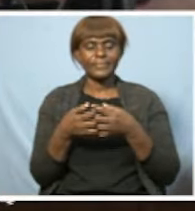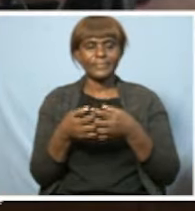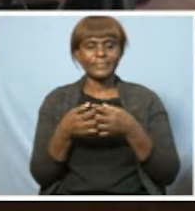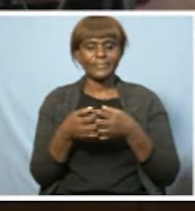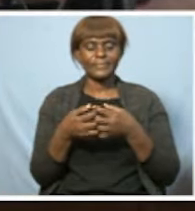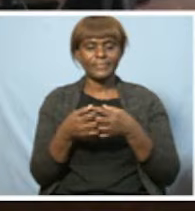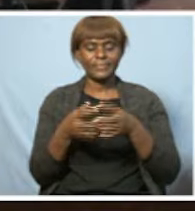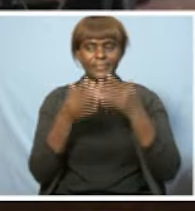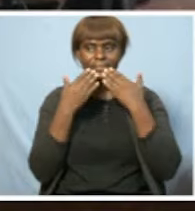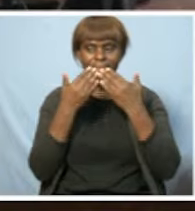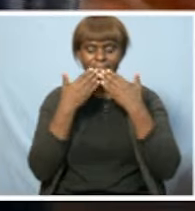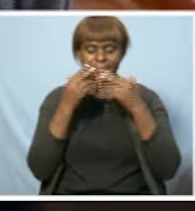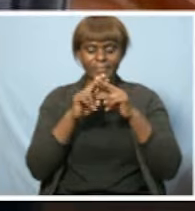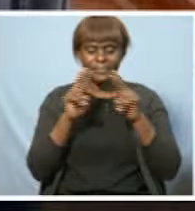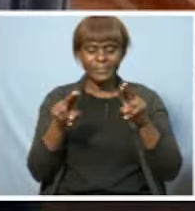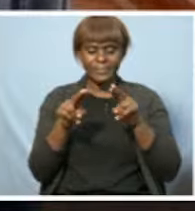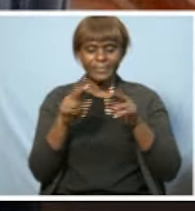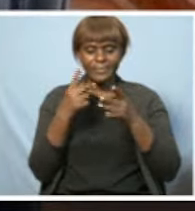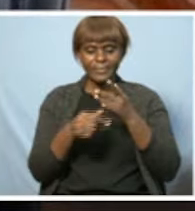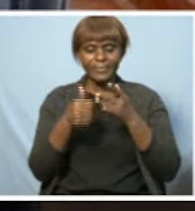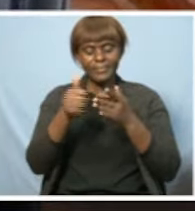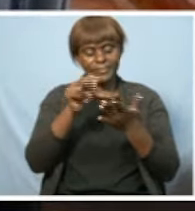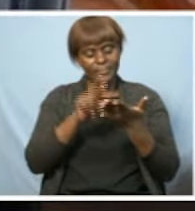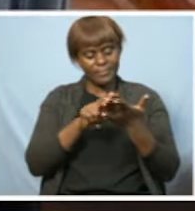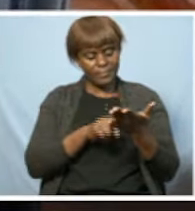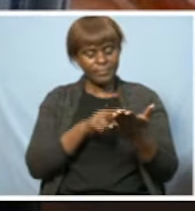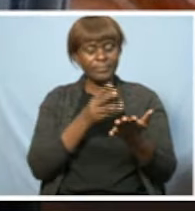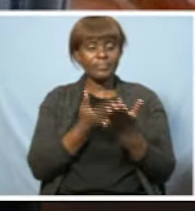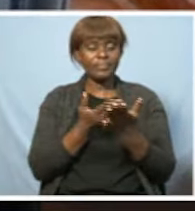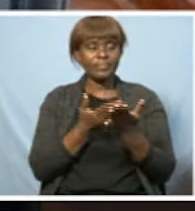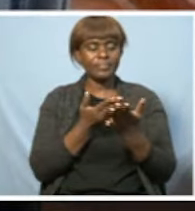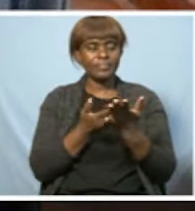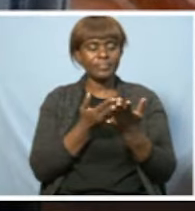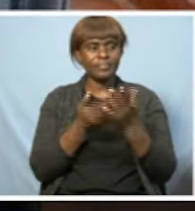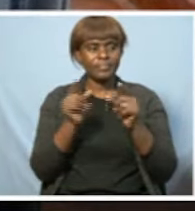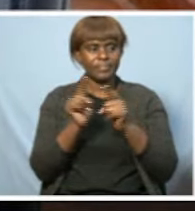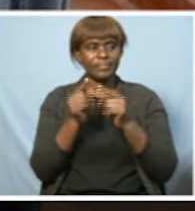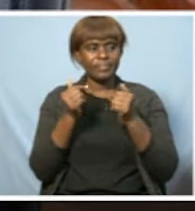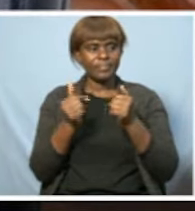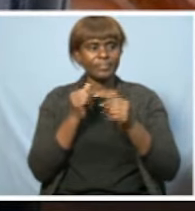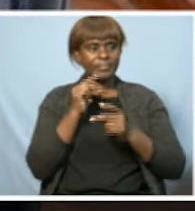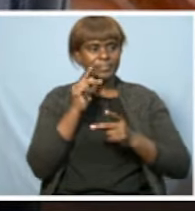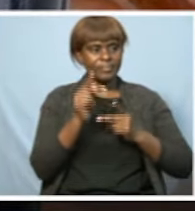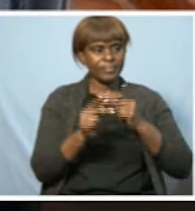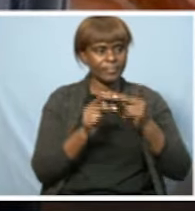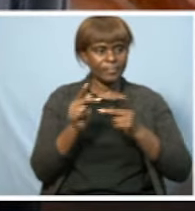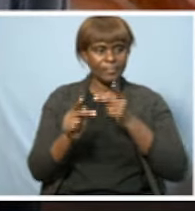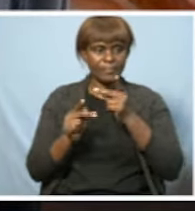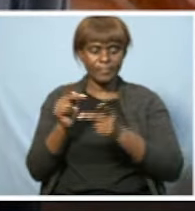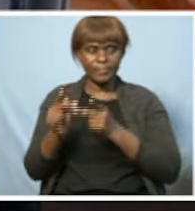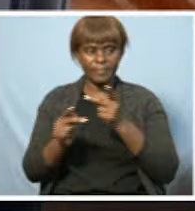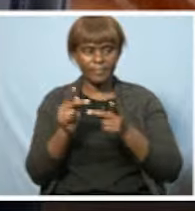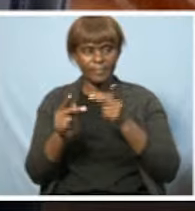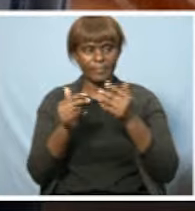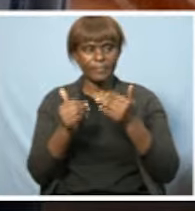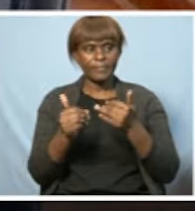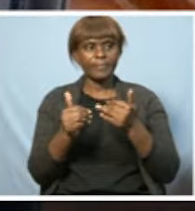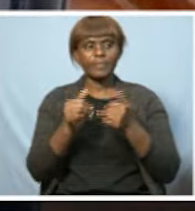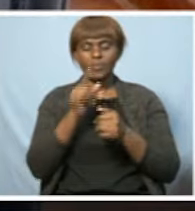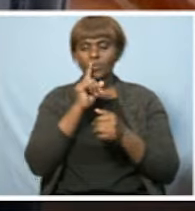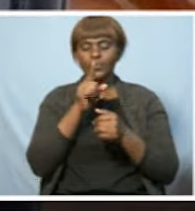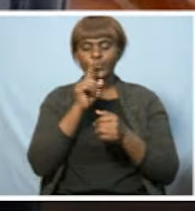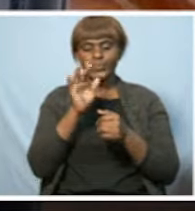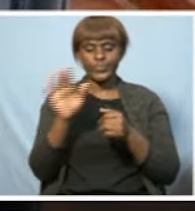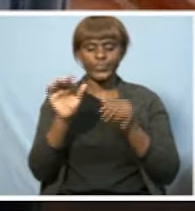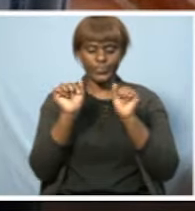Thank you, Chair. What we are reporting is that it is a process. It is rarely